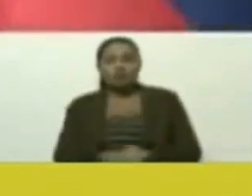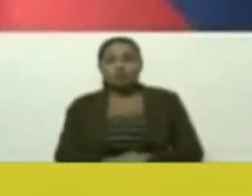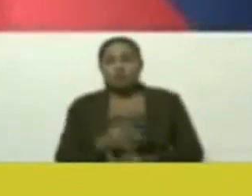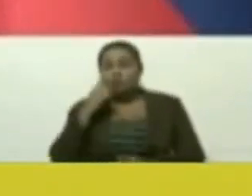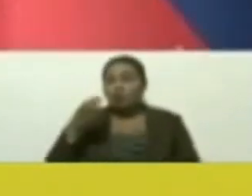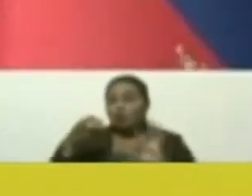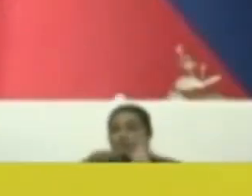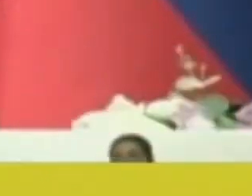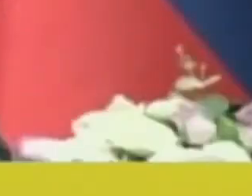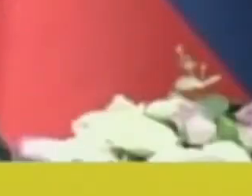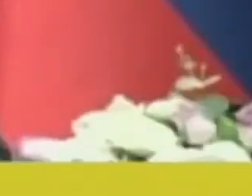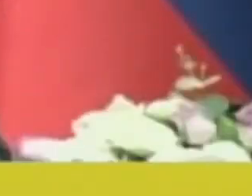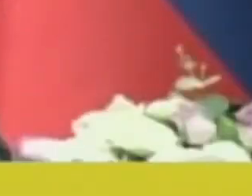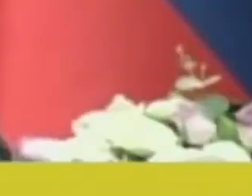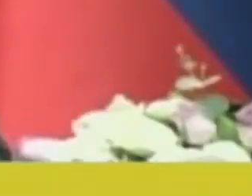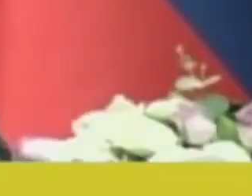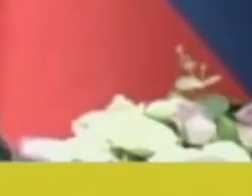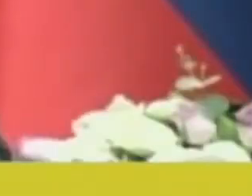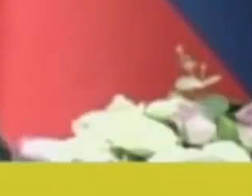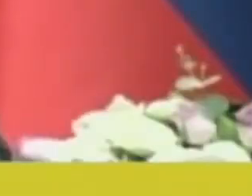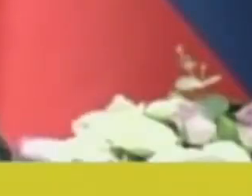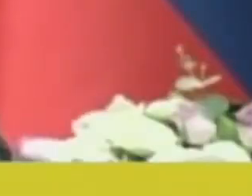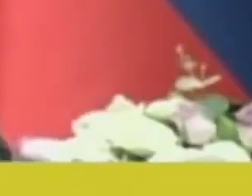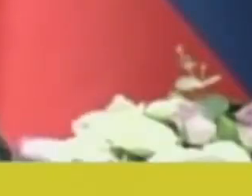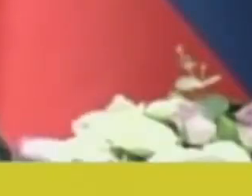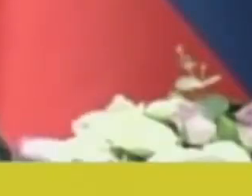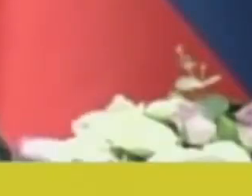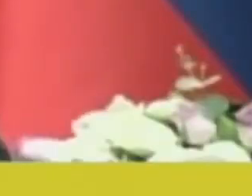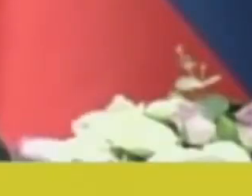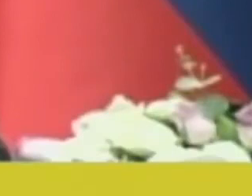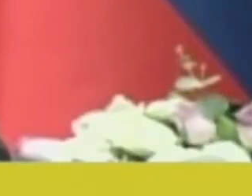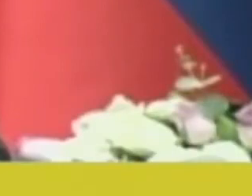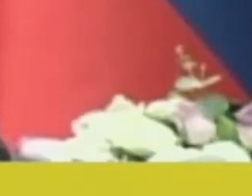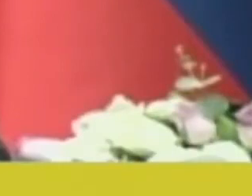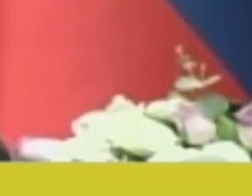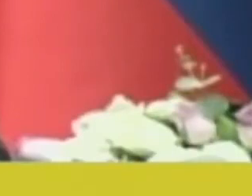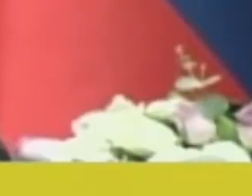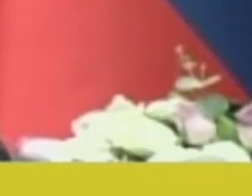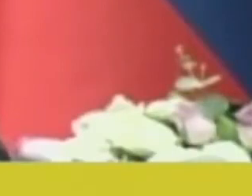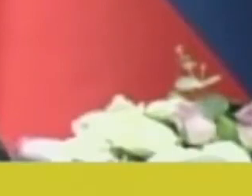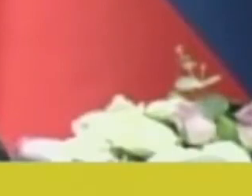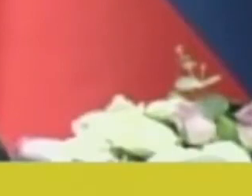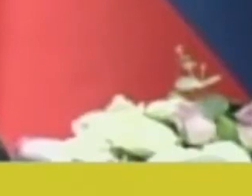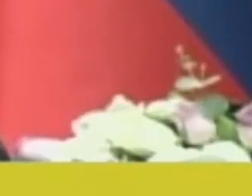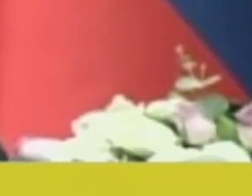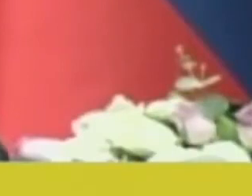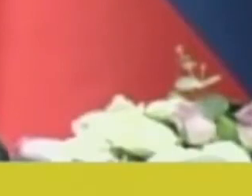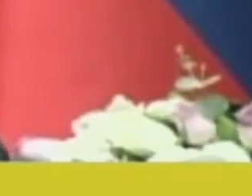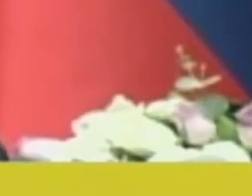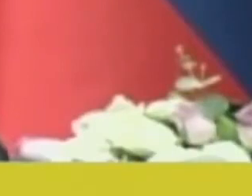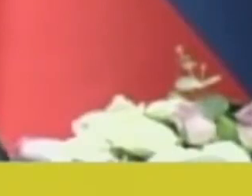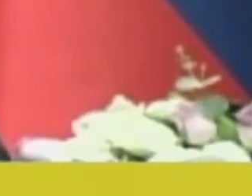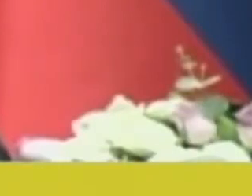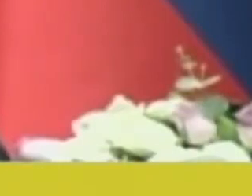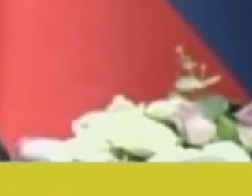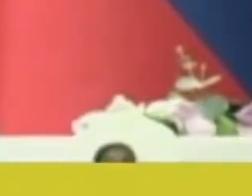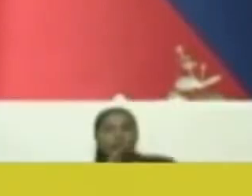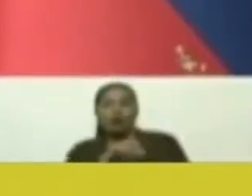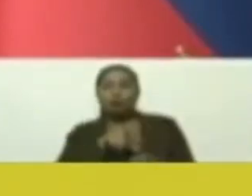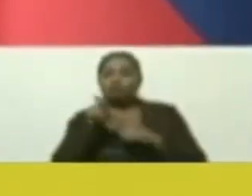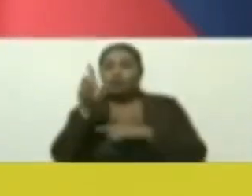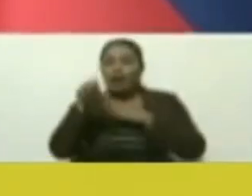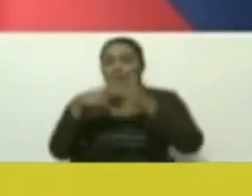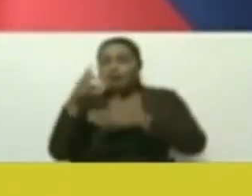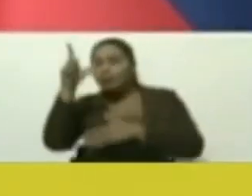You can say, well, you can realize what just happened in the airlines. Every day, Istanbul